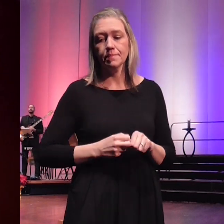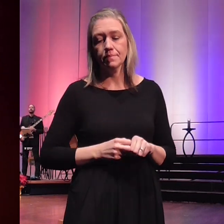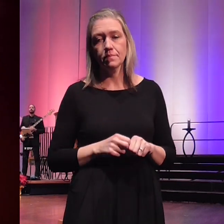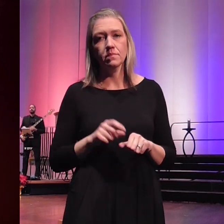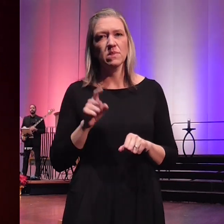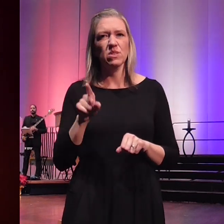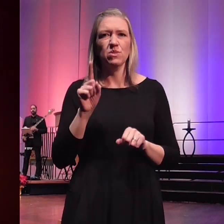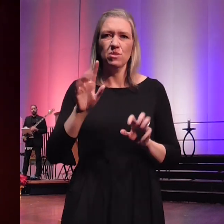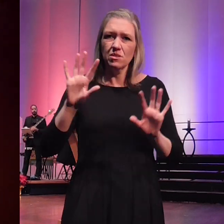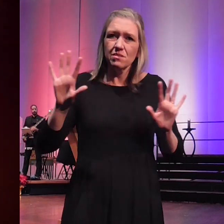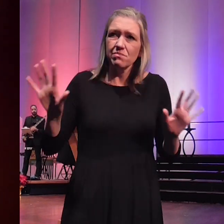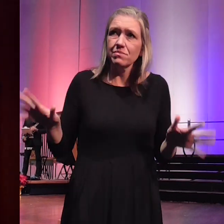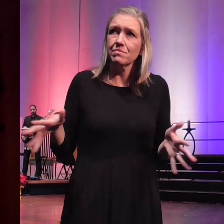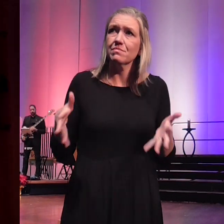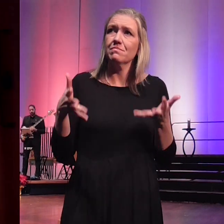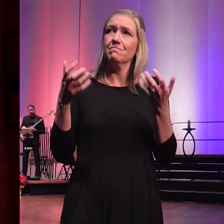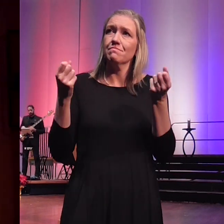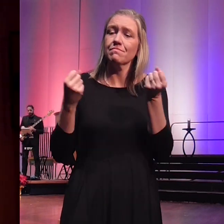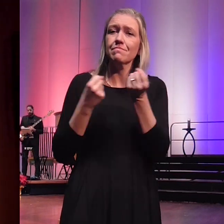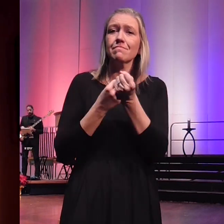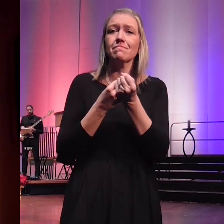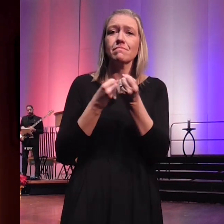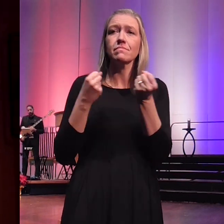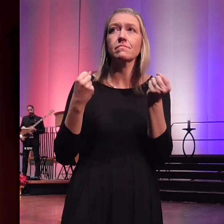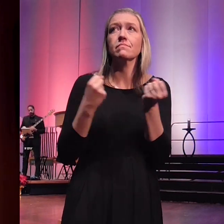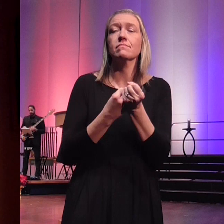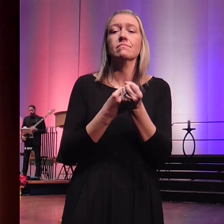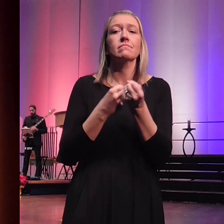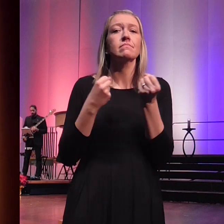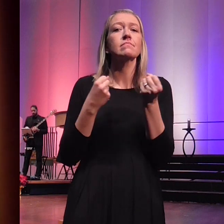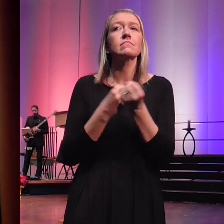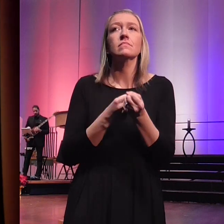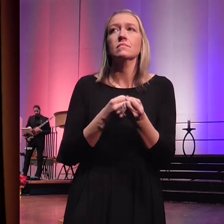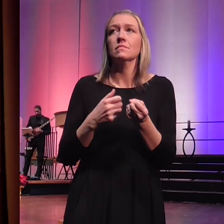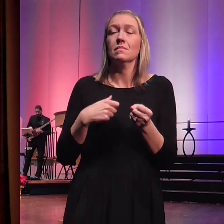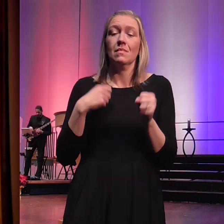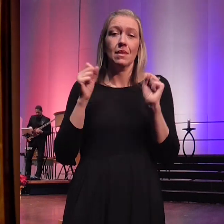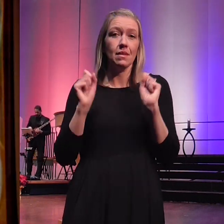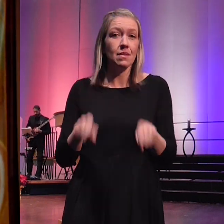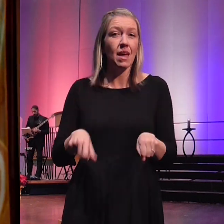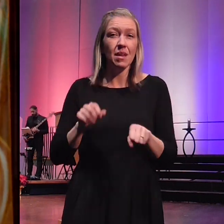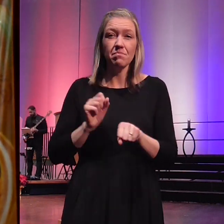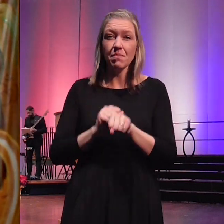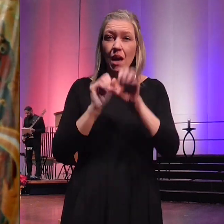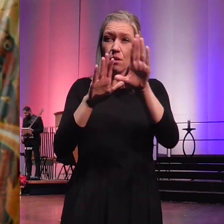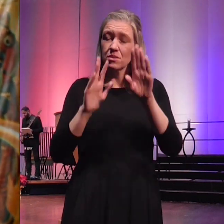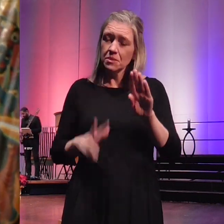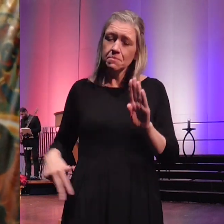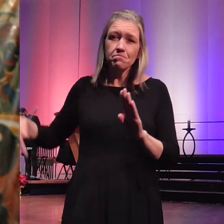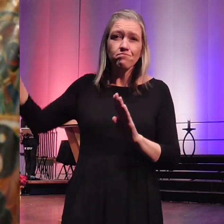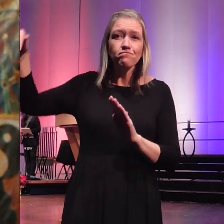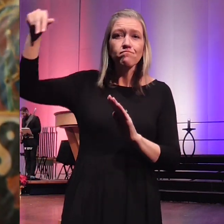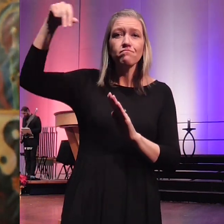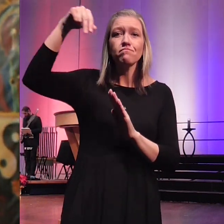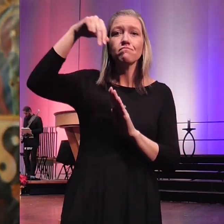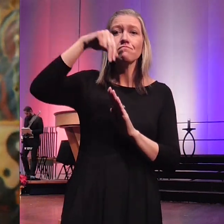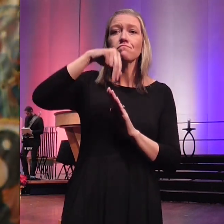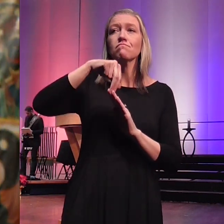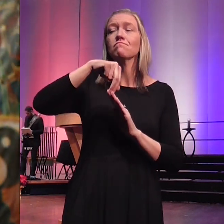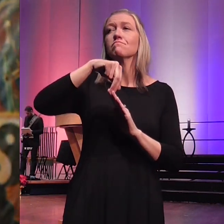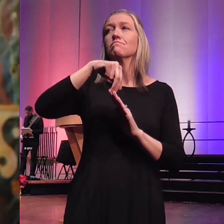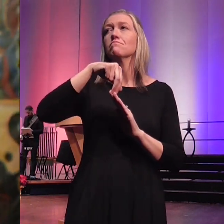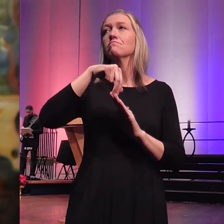You raise me up so I can stand on